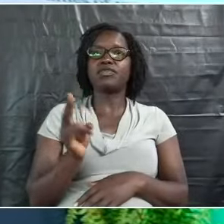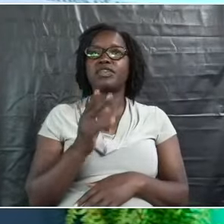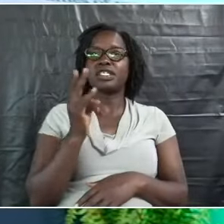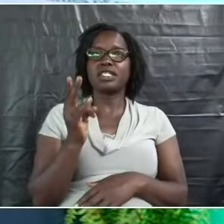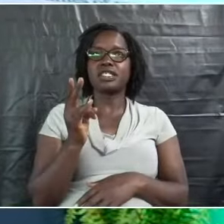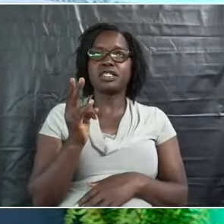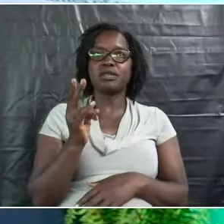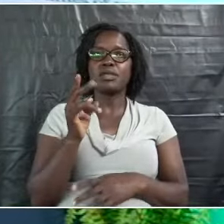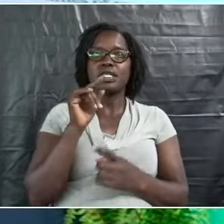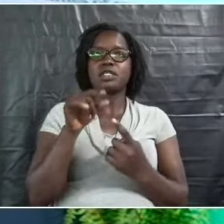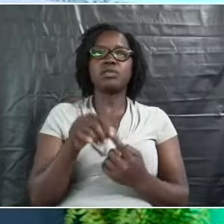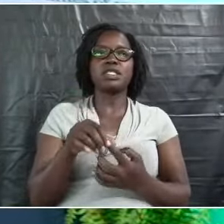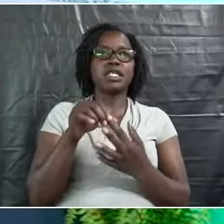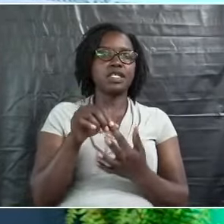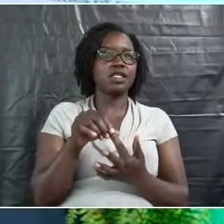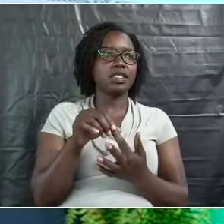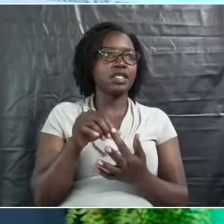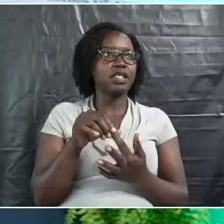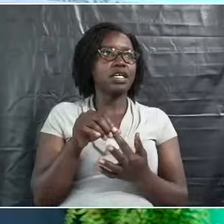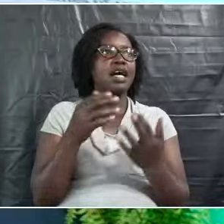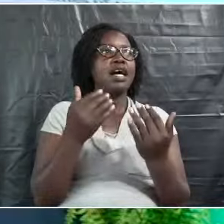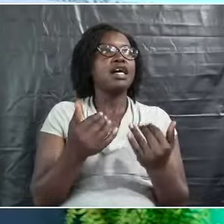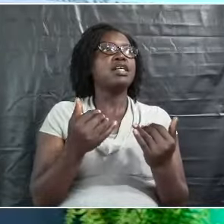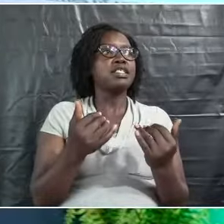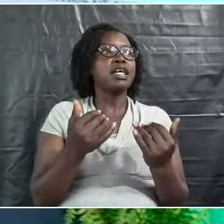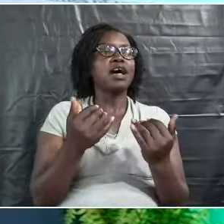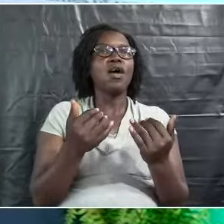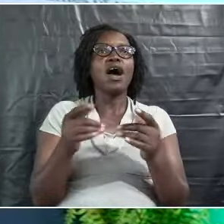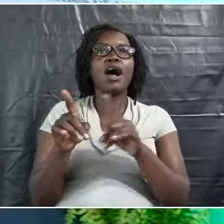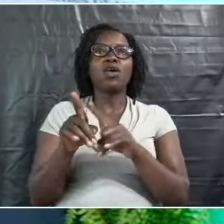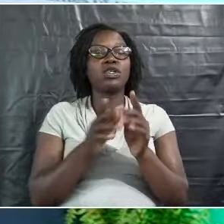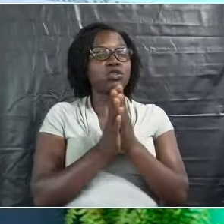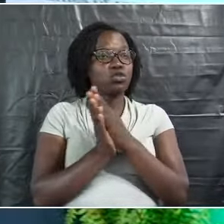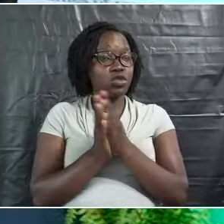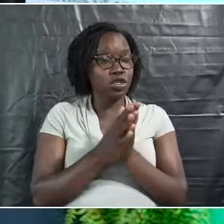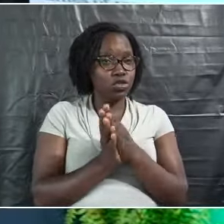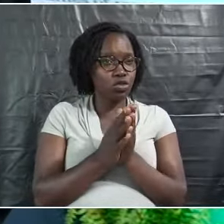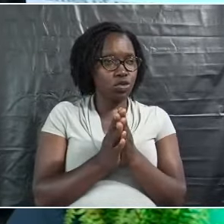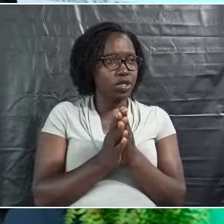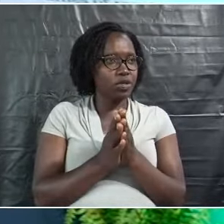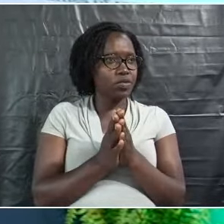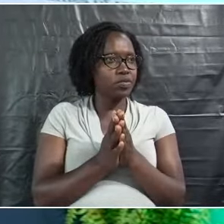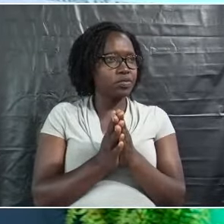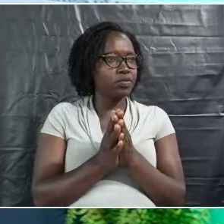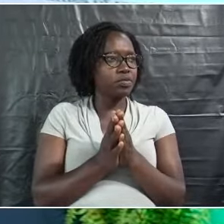in particular. Now, a need, according to this story,